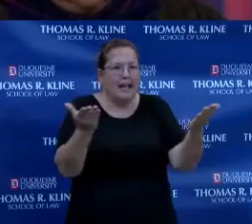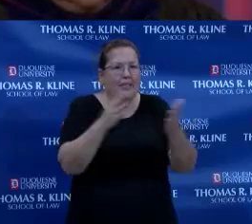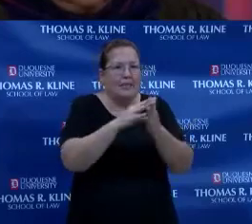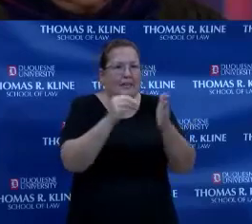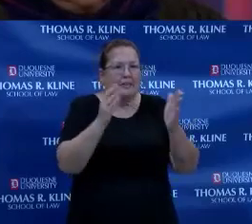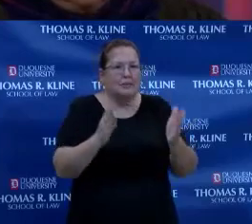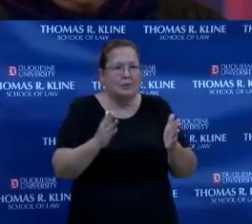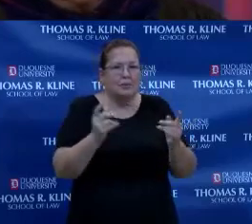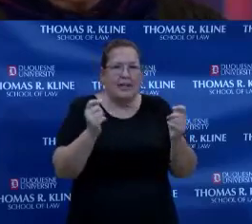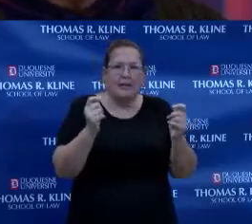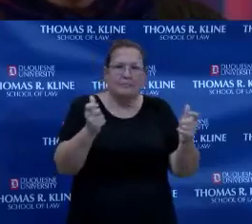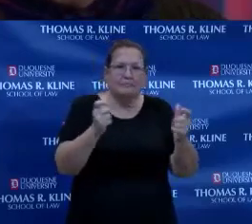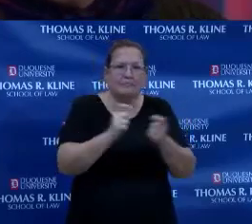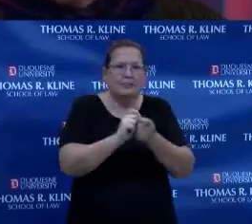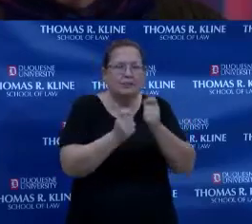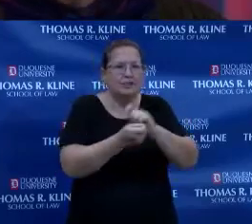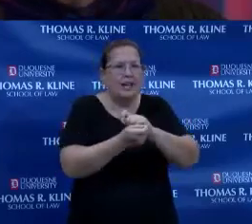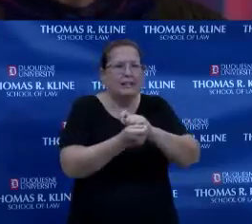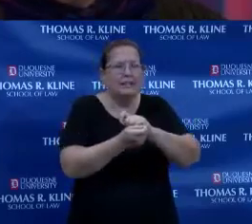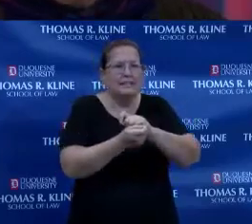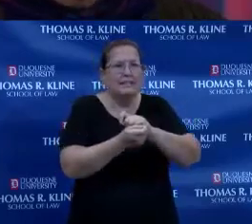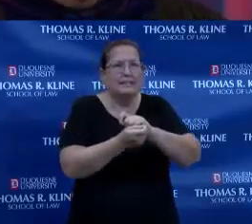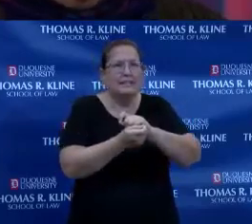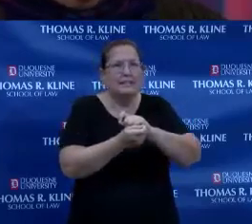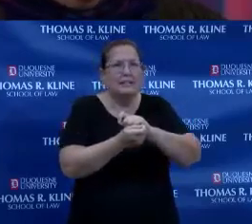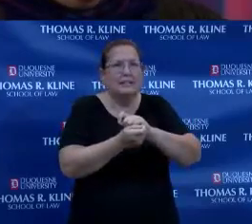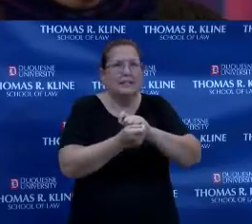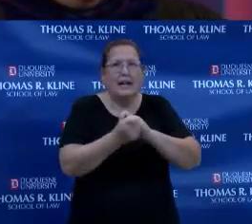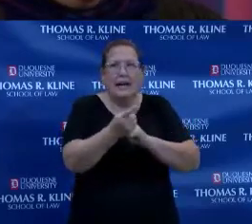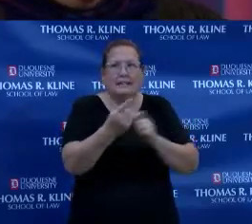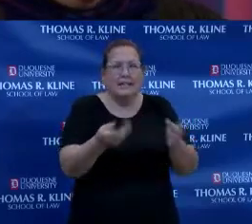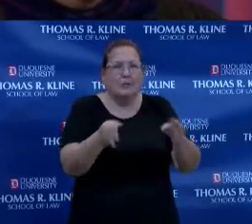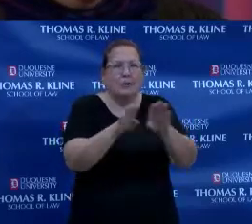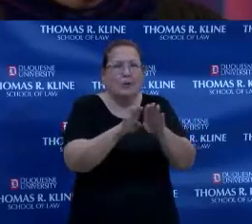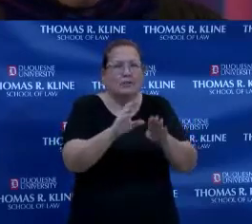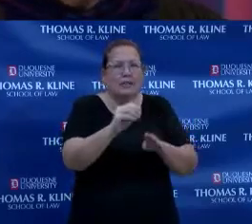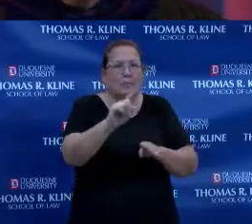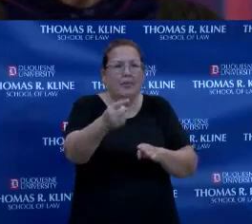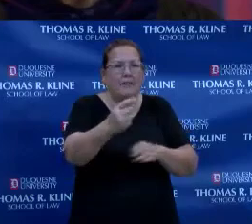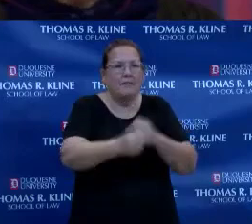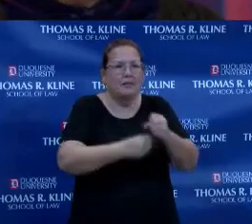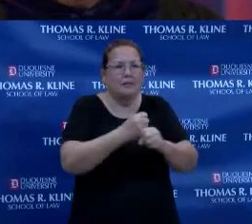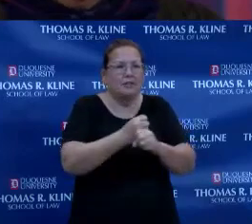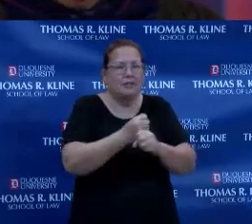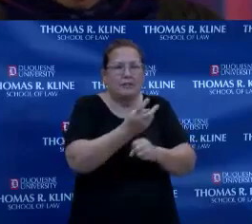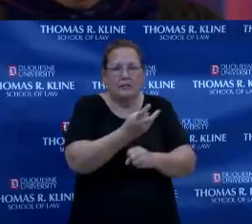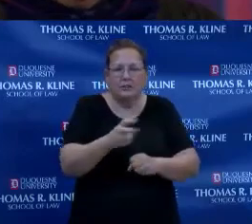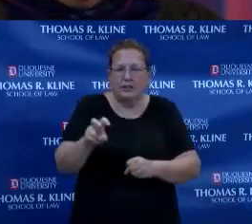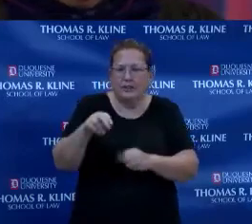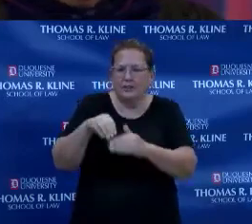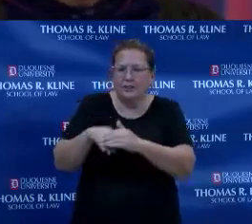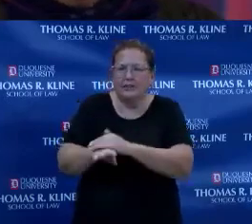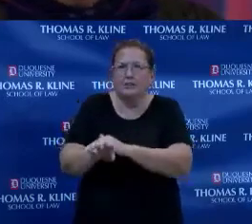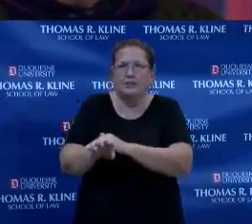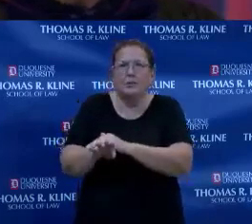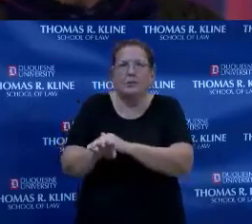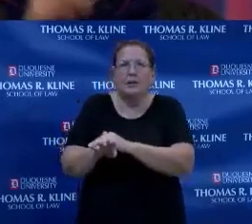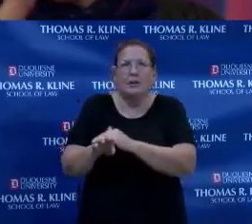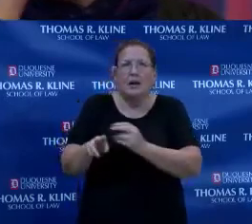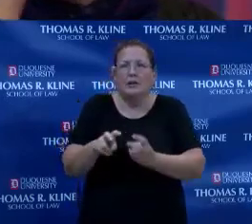abrupt change for the evening students as they were wrapping up their first year transitioned into a journey into the